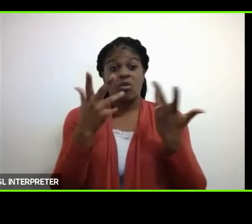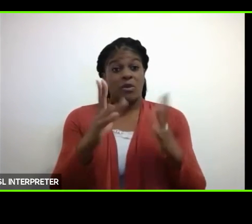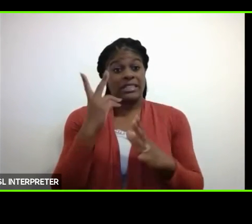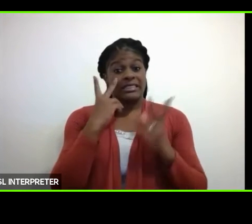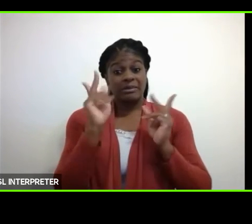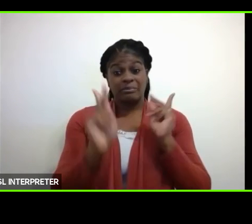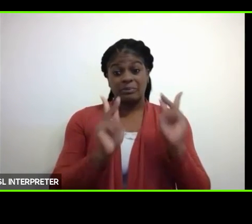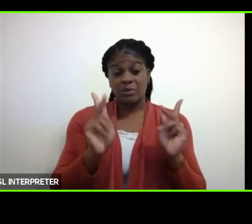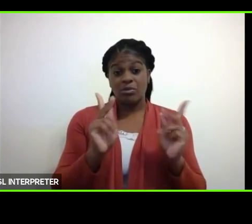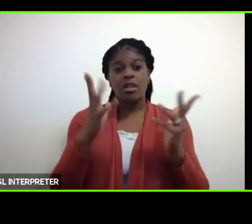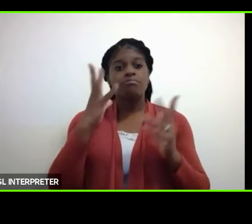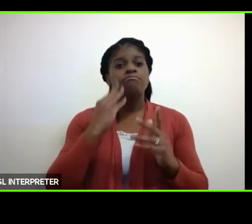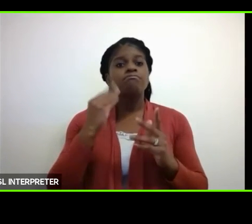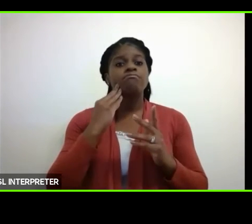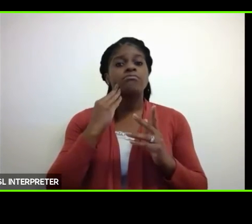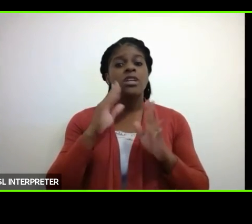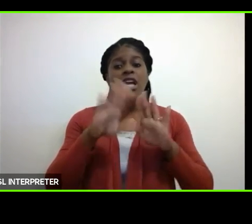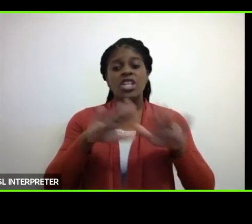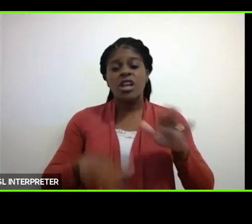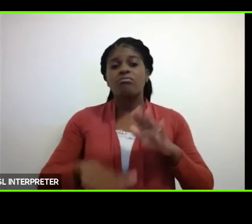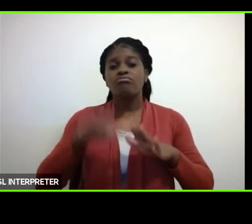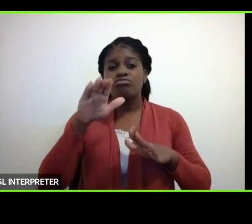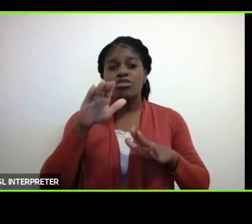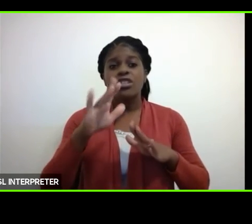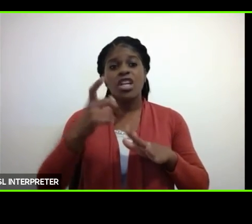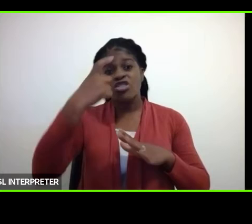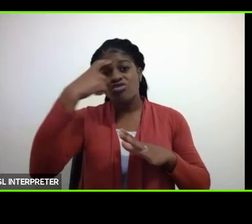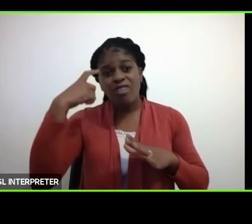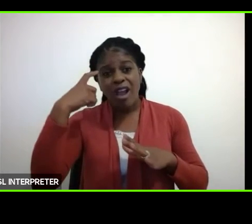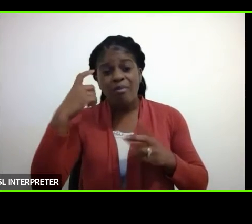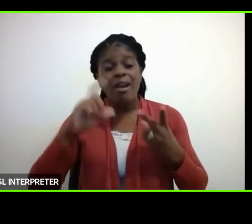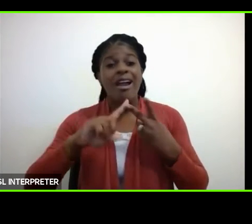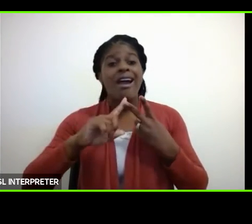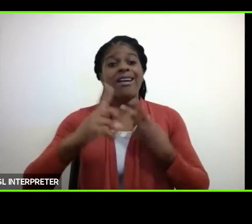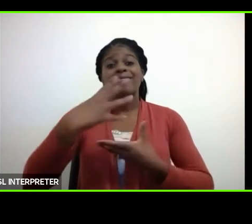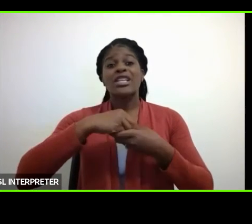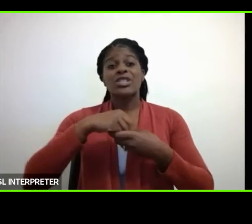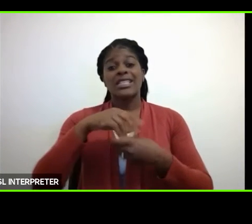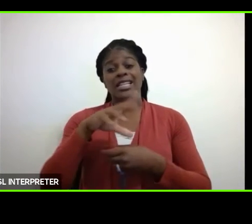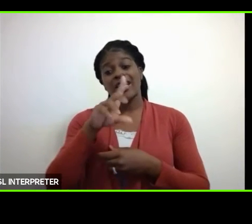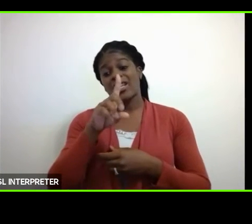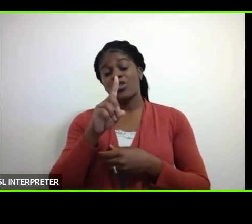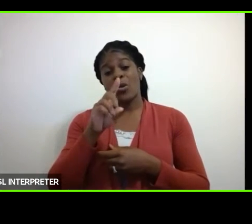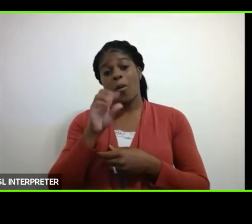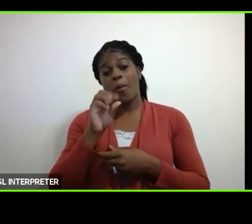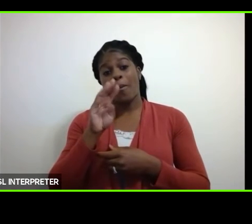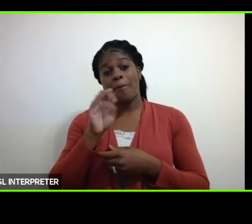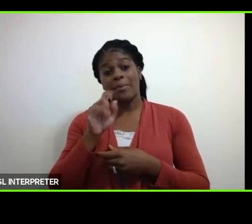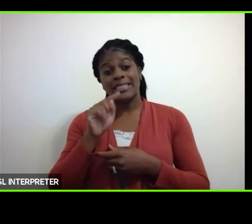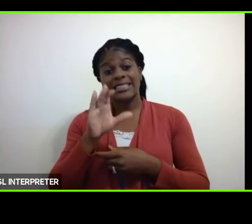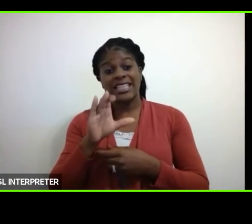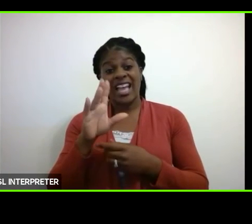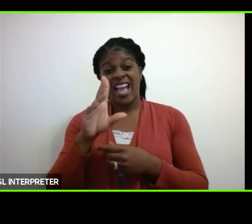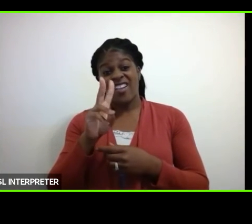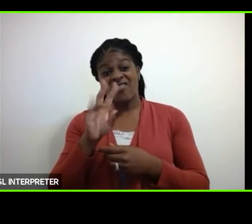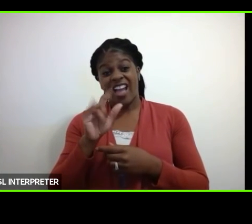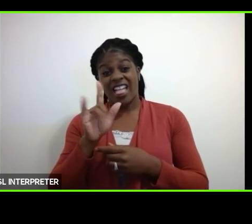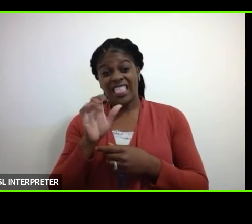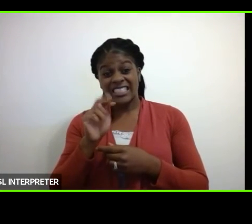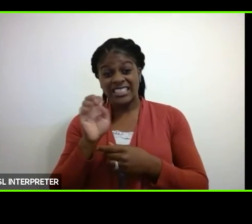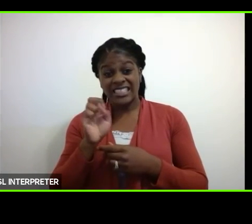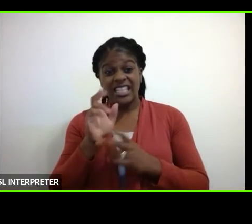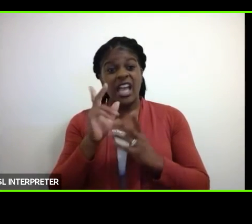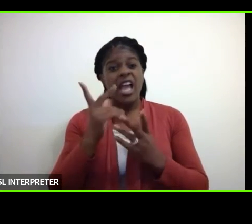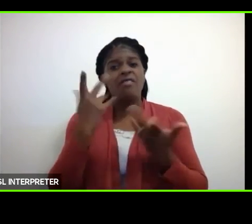who have experienced childhood trauma engage in domestic violence. I have seen students who did not receive the mental